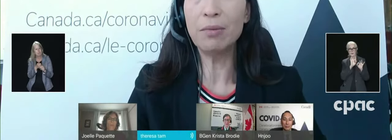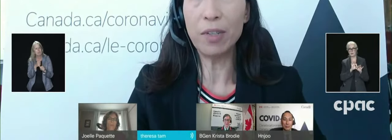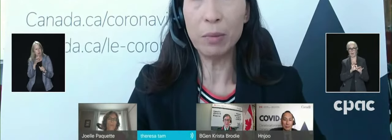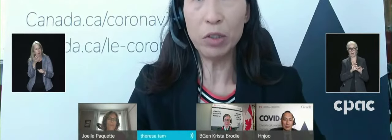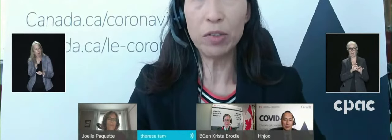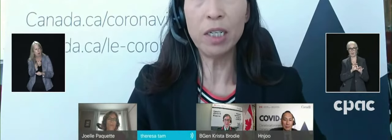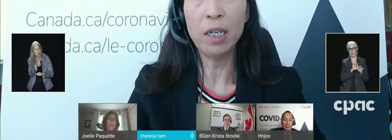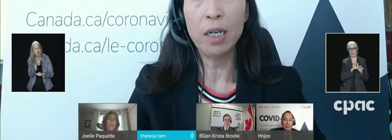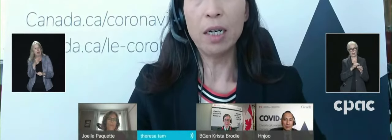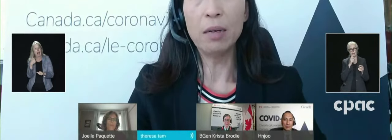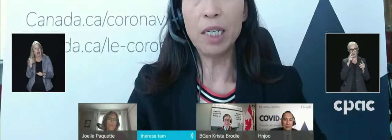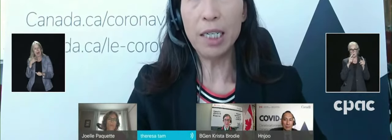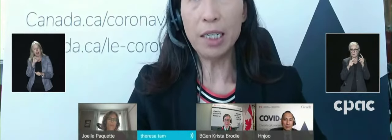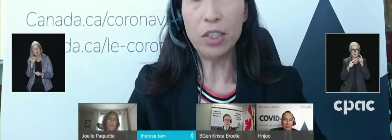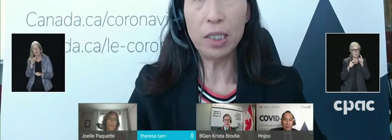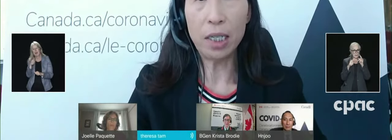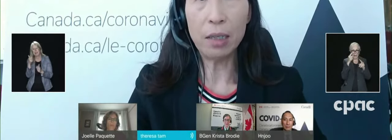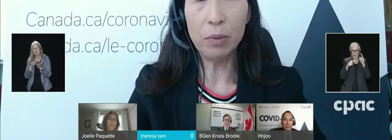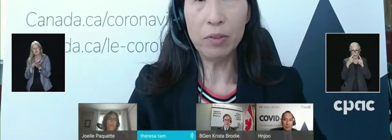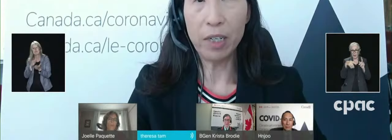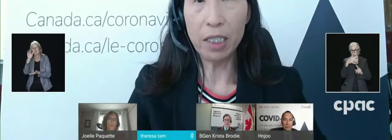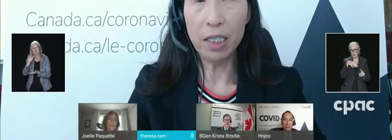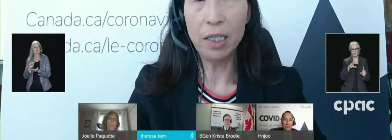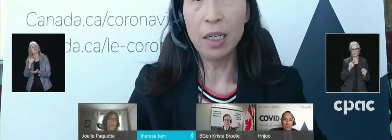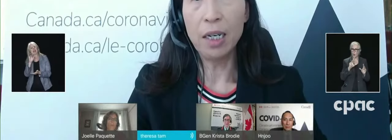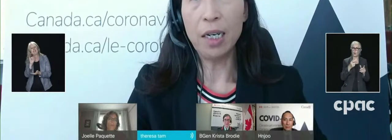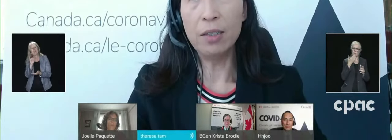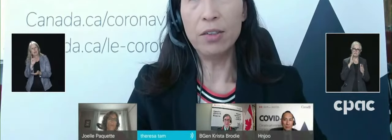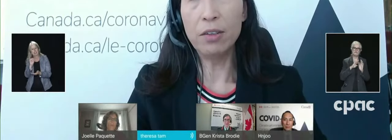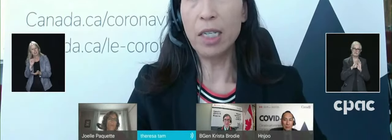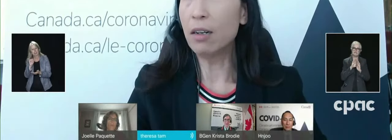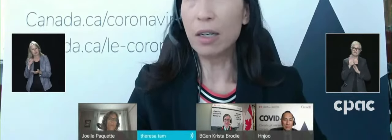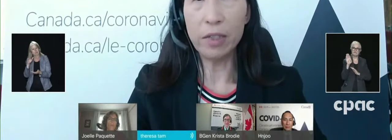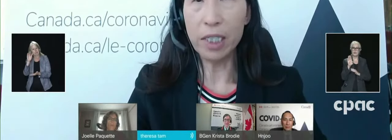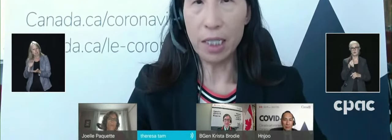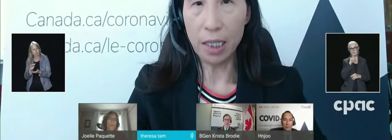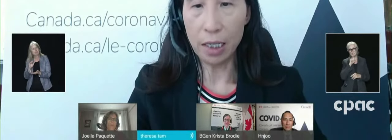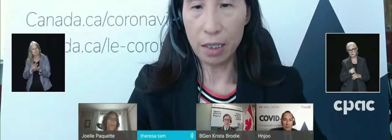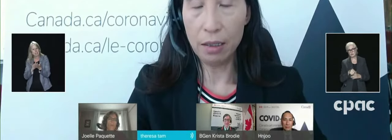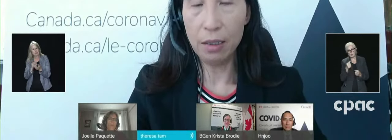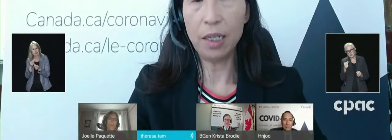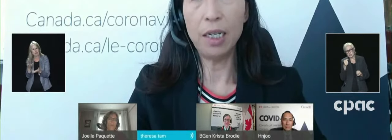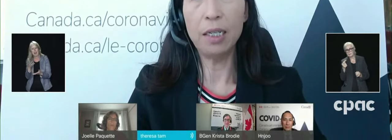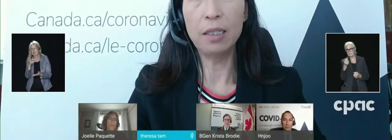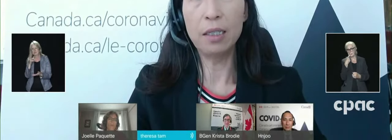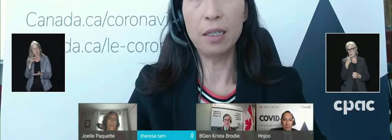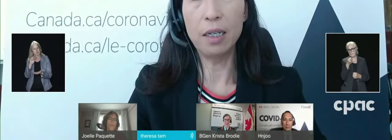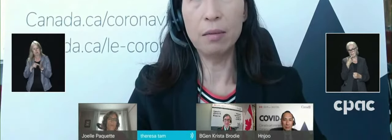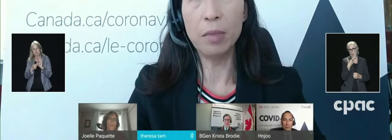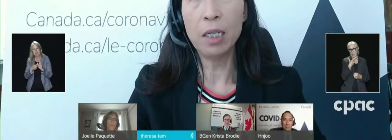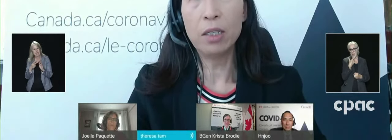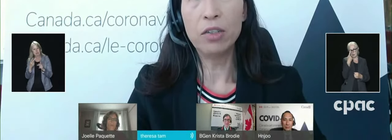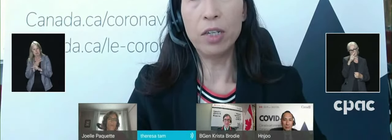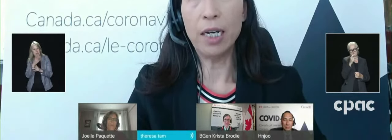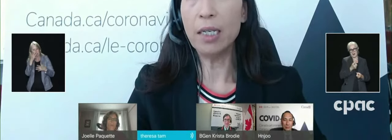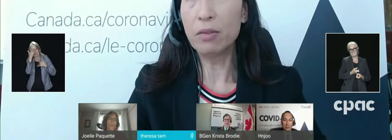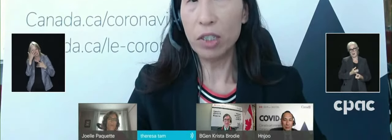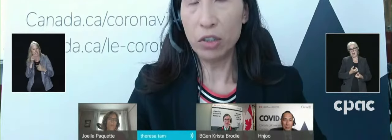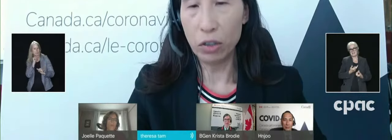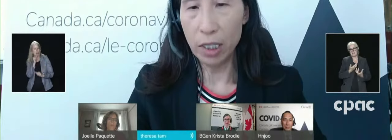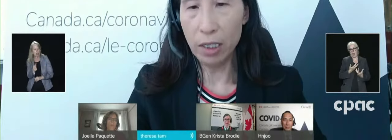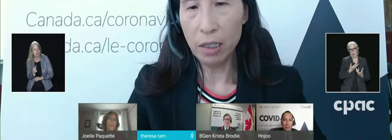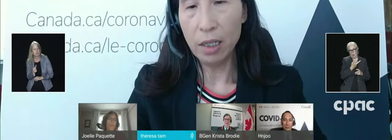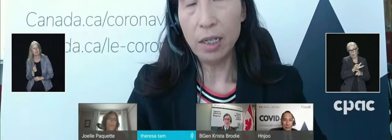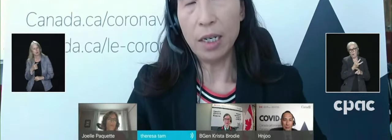and anti-inflammatory medications that can be provided, and so they don't get very sick. And so that